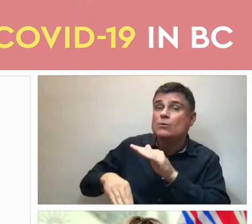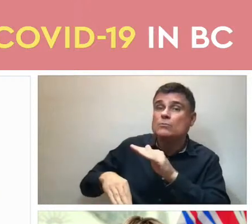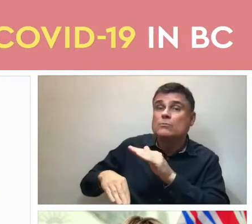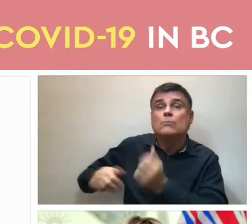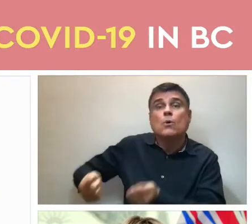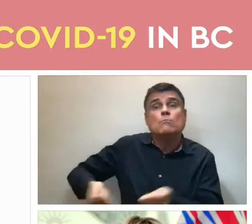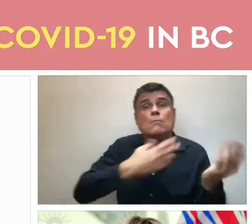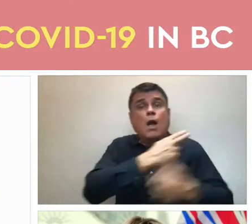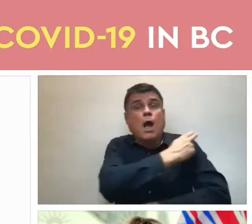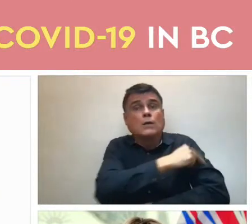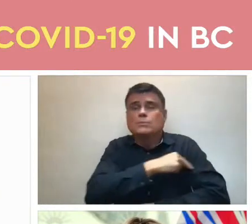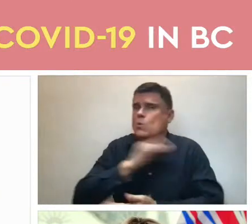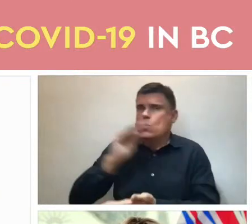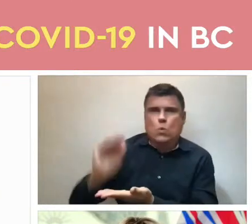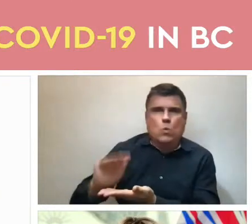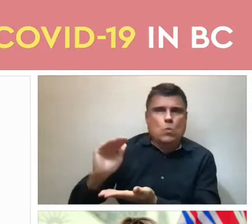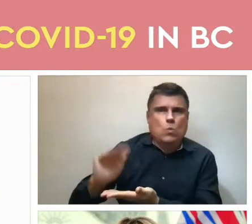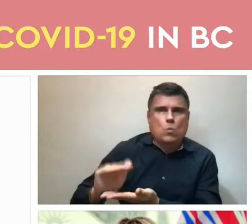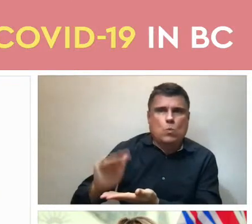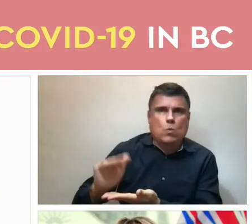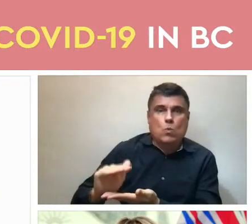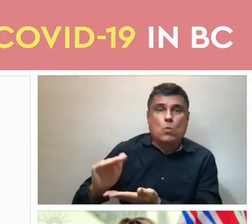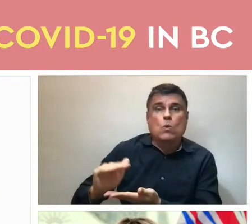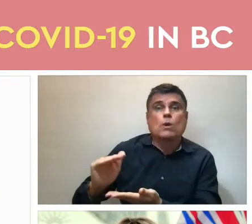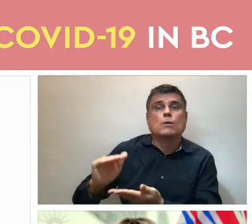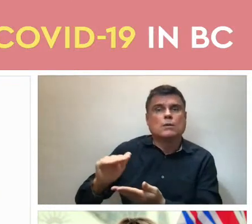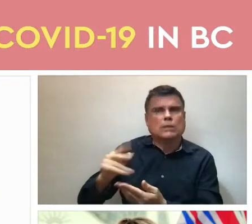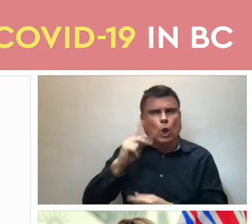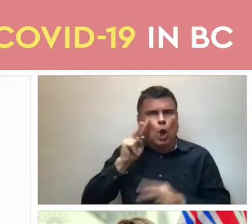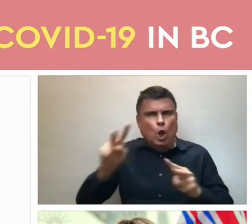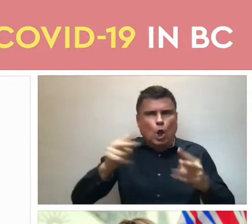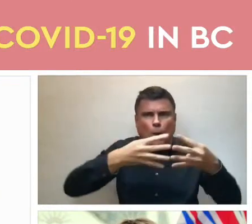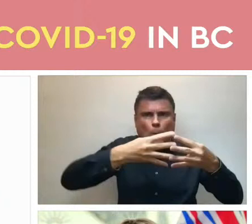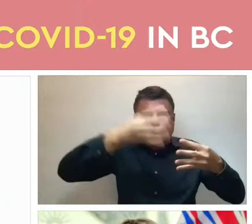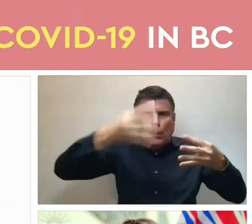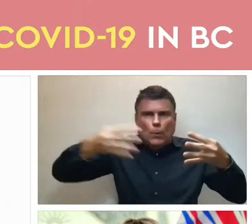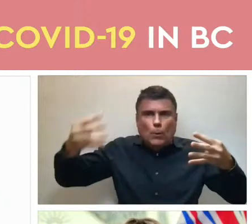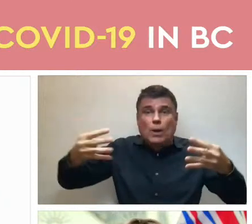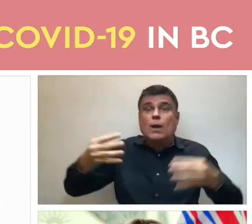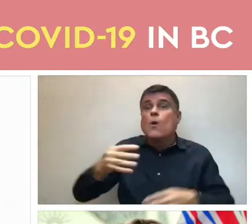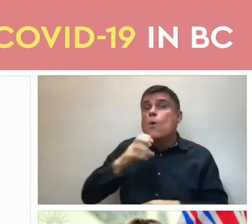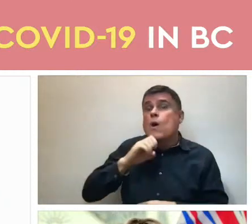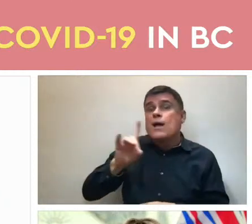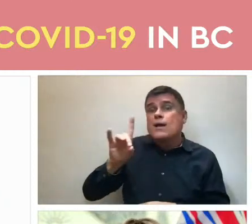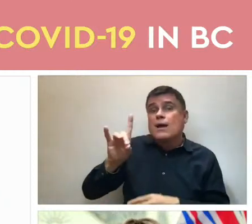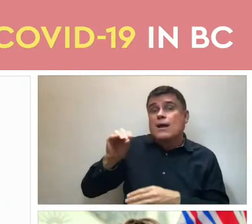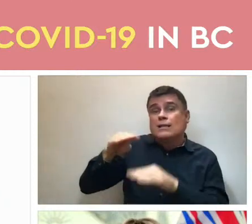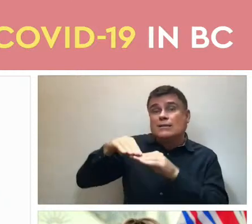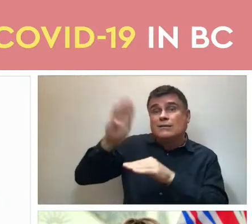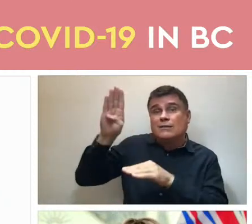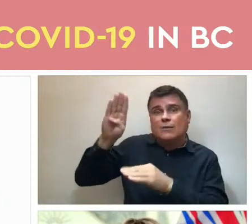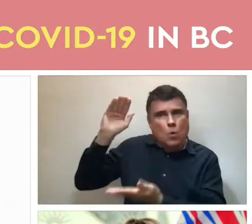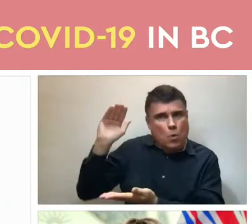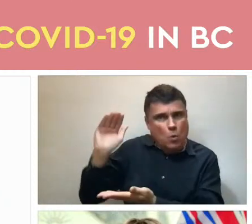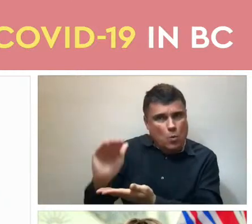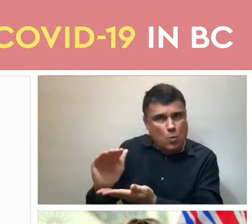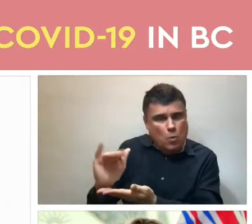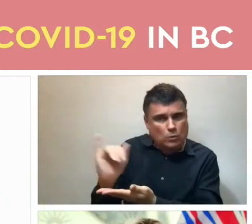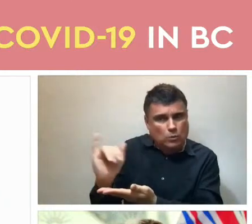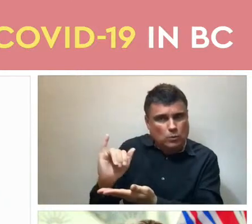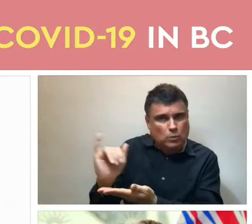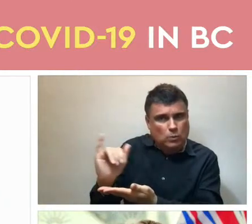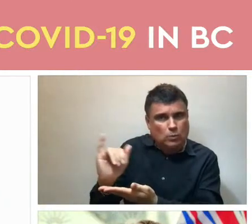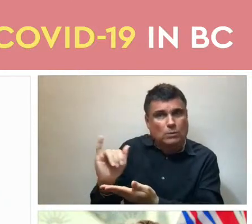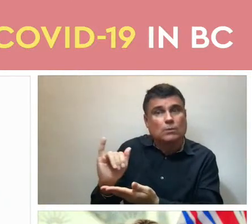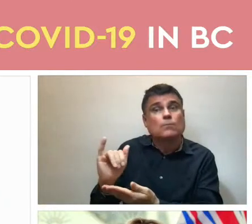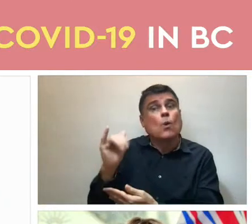rate per 100,000 and the numbers of people over age 80 has gone down. And again, that reflects the